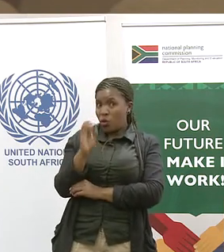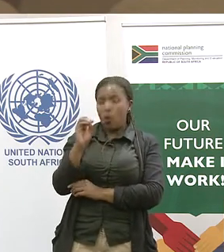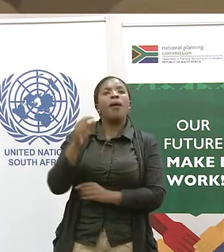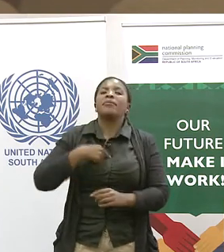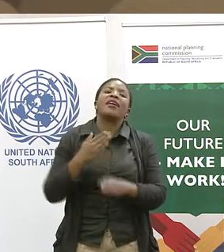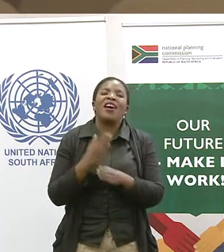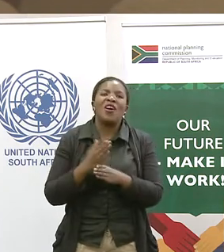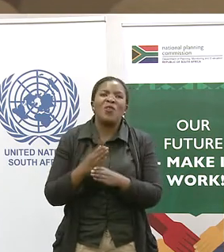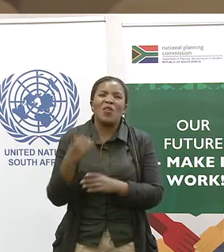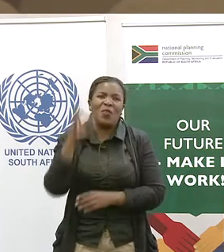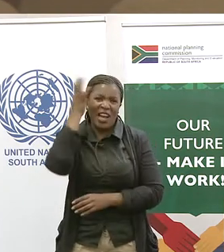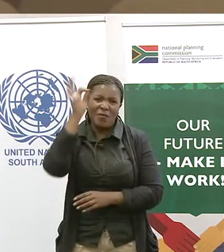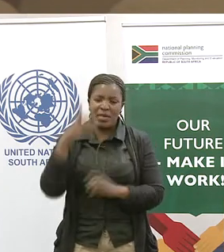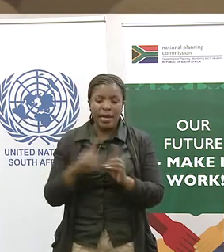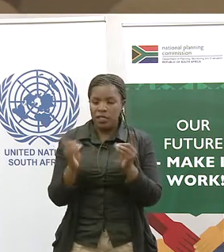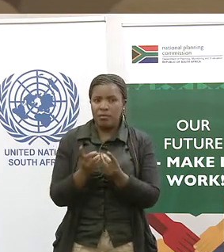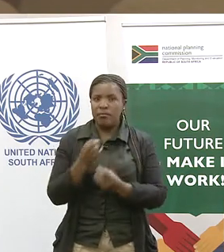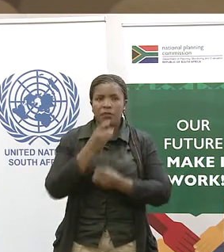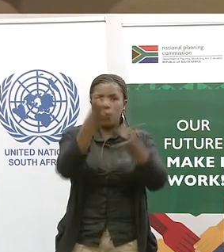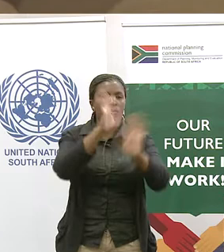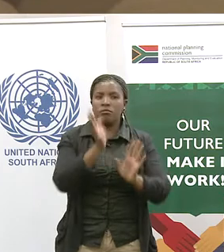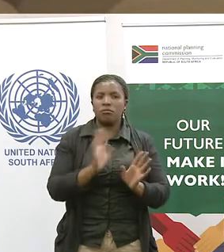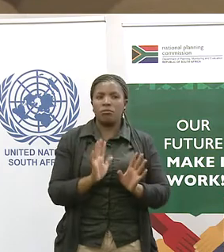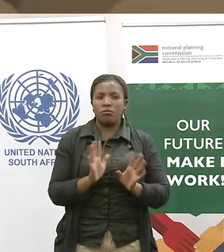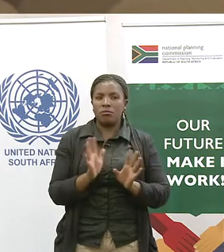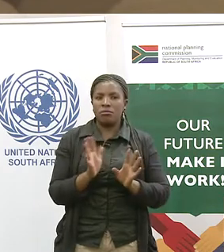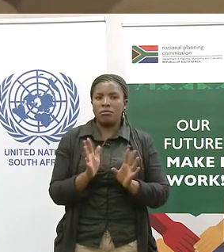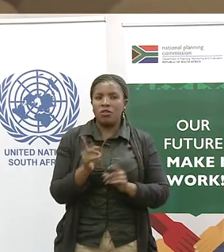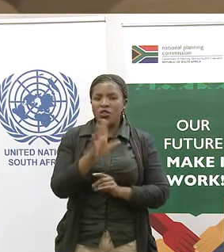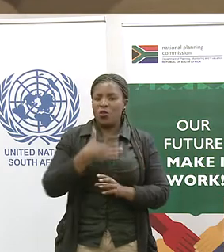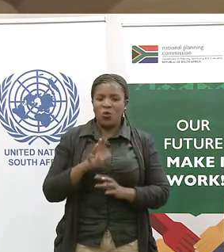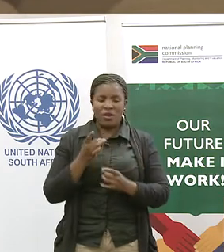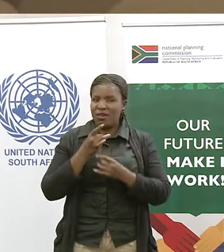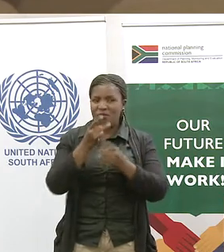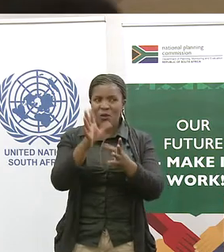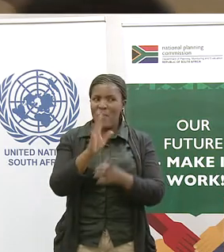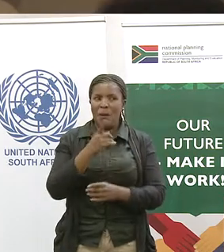by the way. I don't want to name the department in case you want to measure my input.